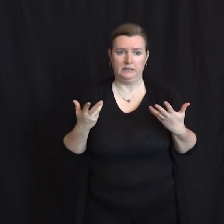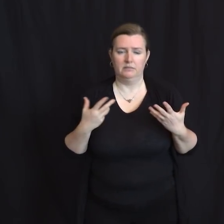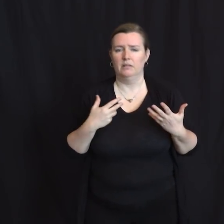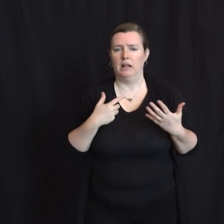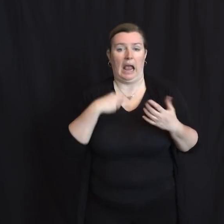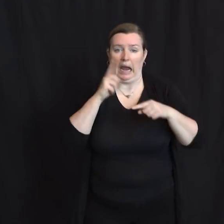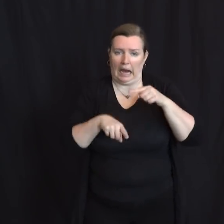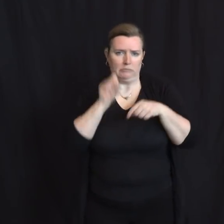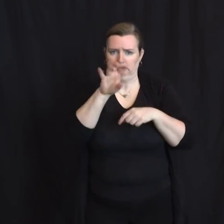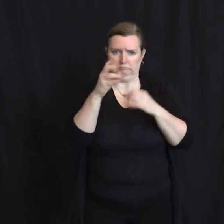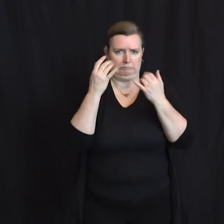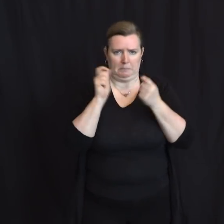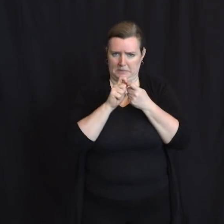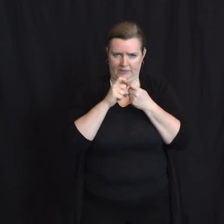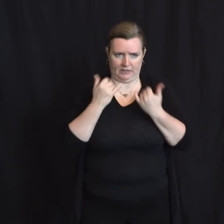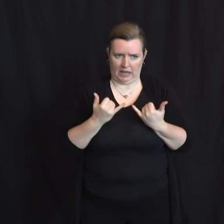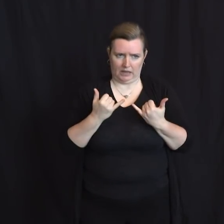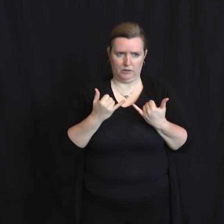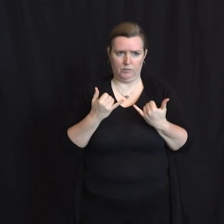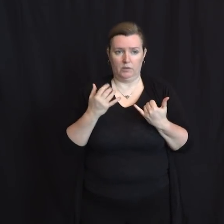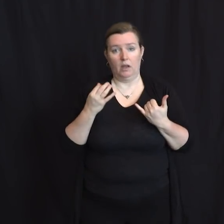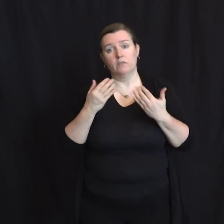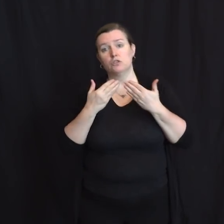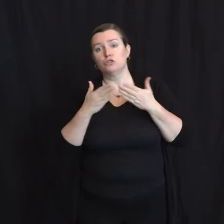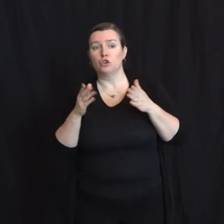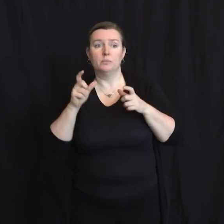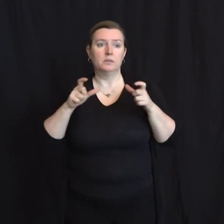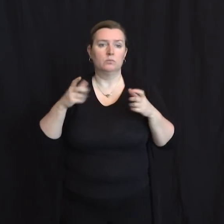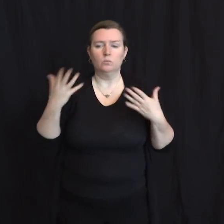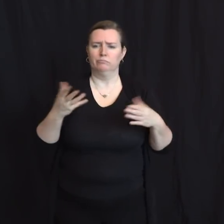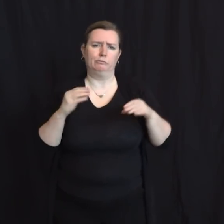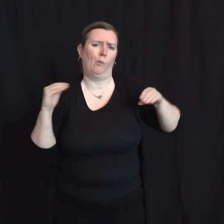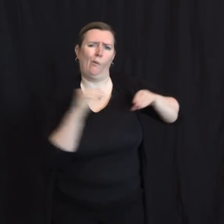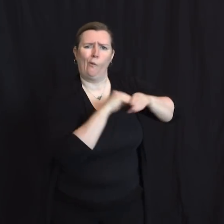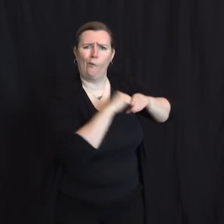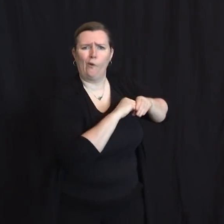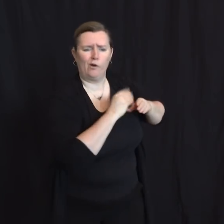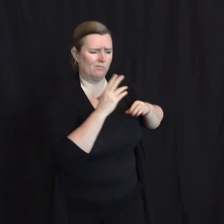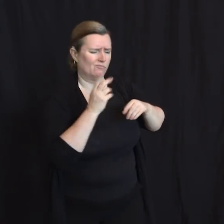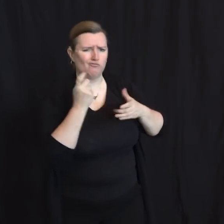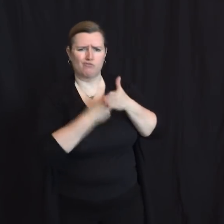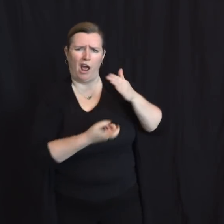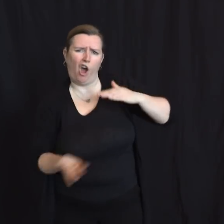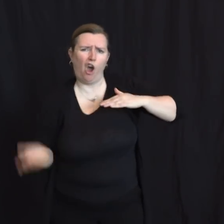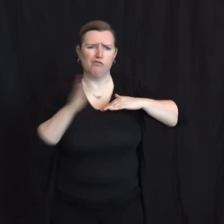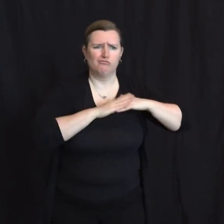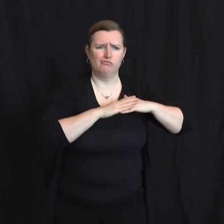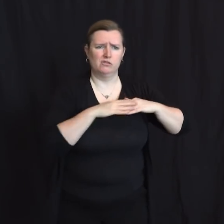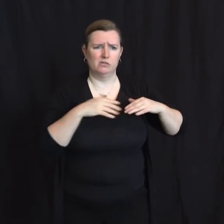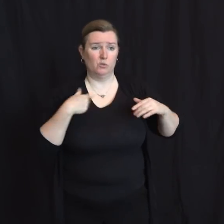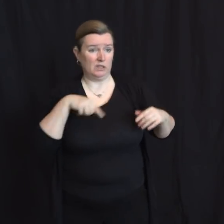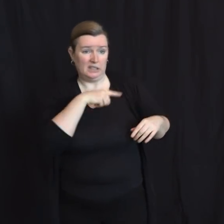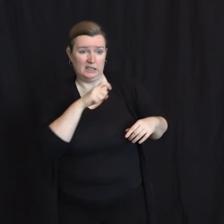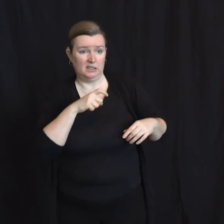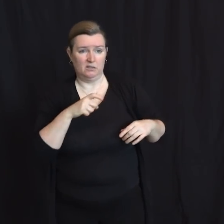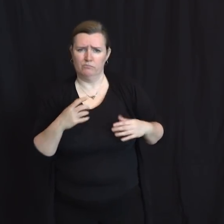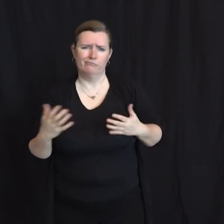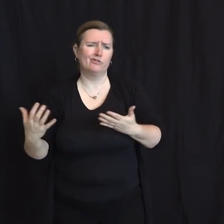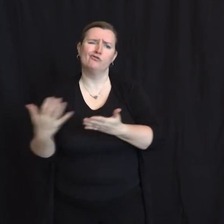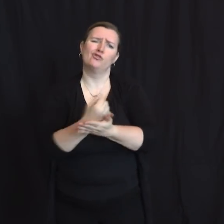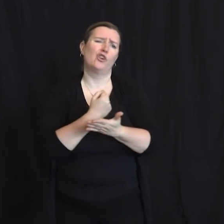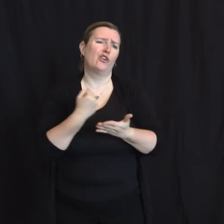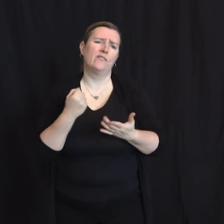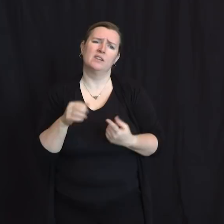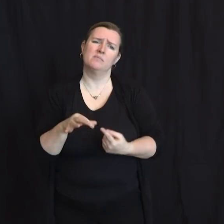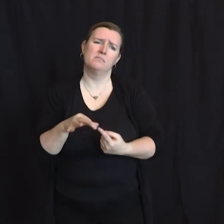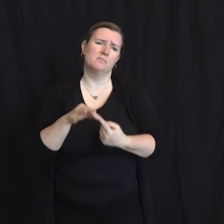as a general matter, if somebody is trying to hoard or price gouge in this hour of need, they deserve that special place in hell. So